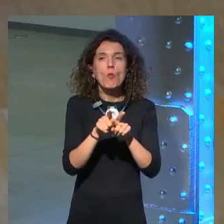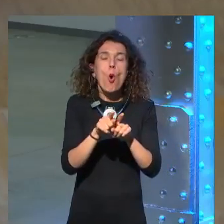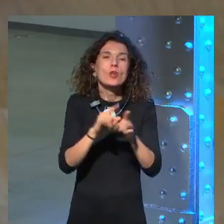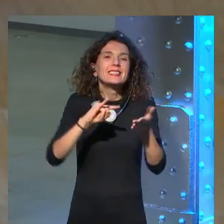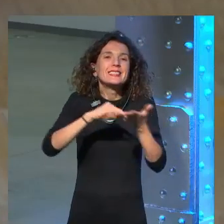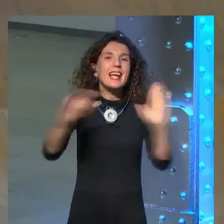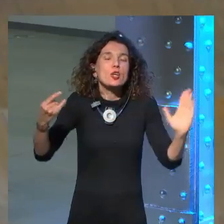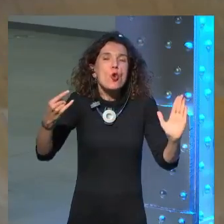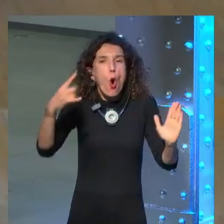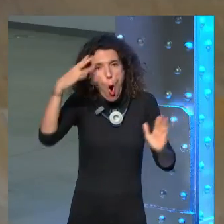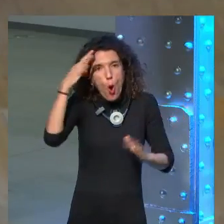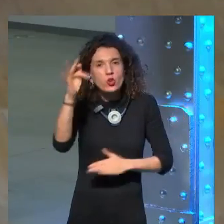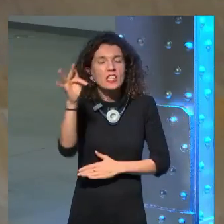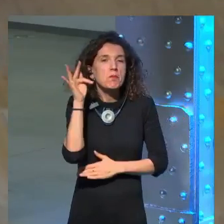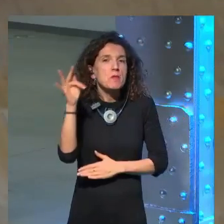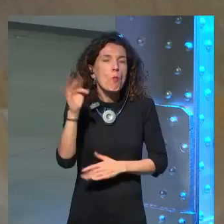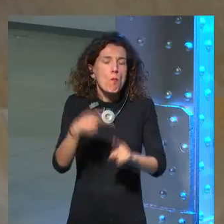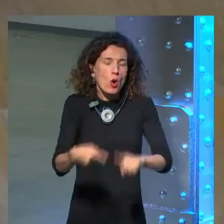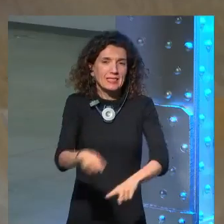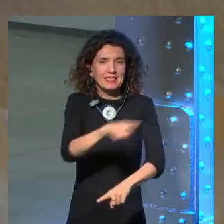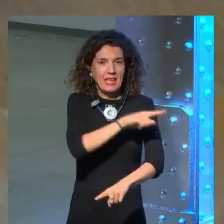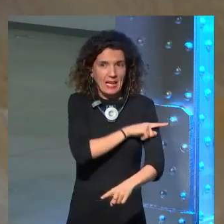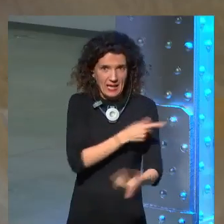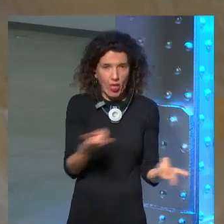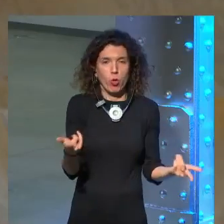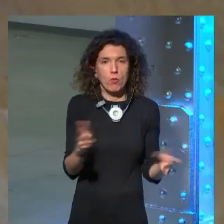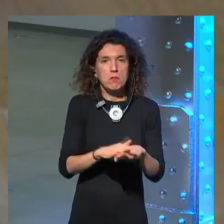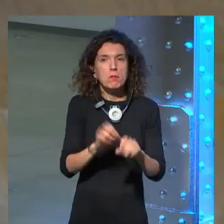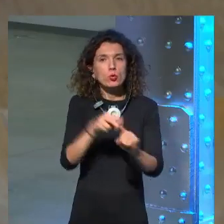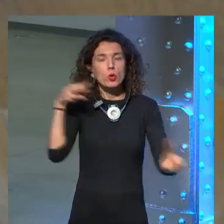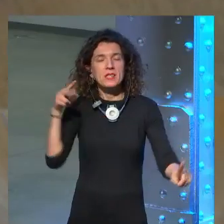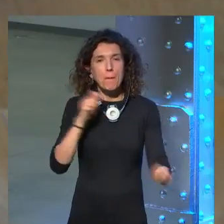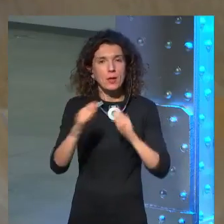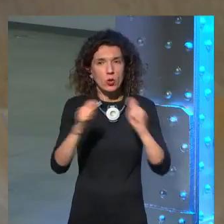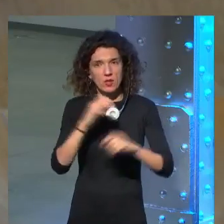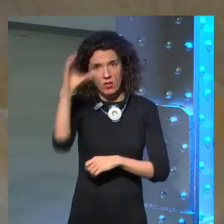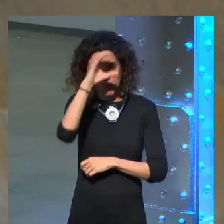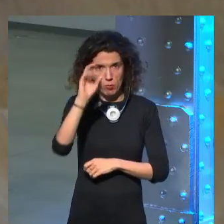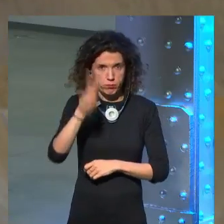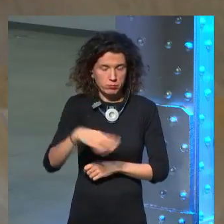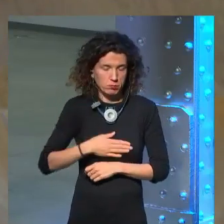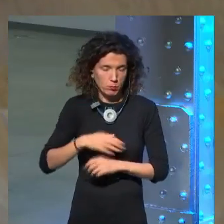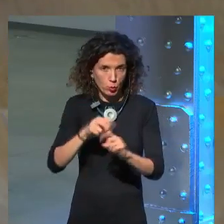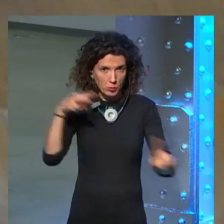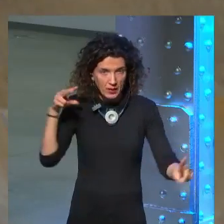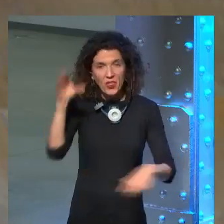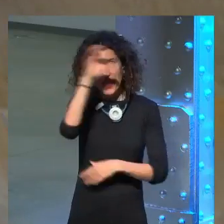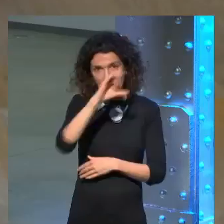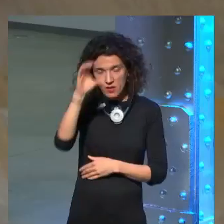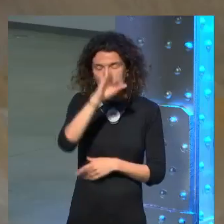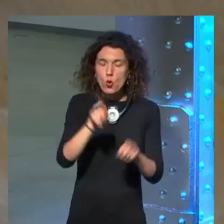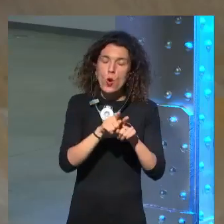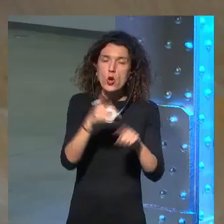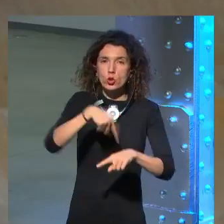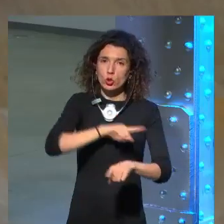Is it a techno... Well, it's an overstated techno-optimism. At least